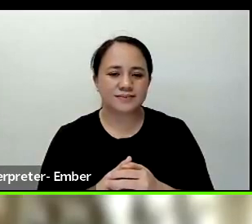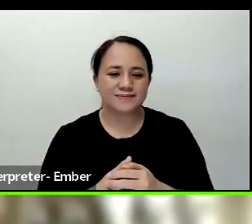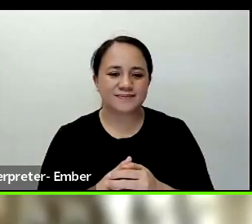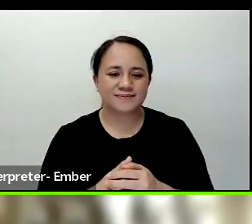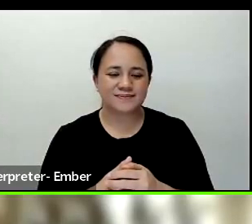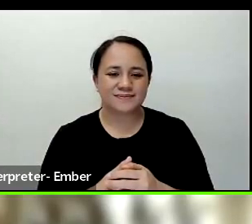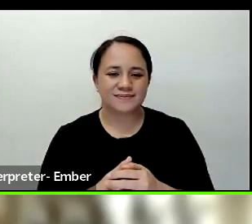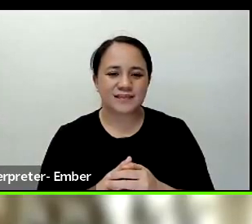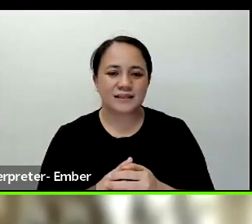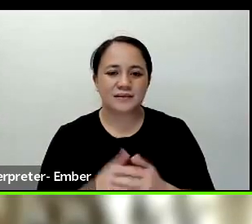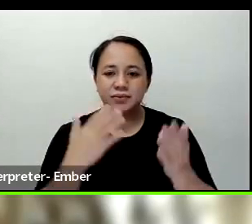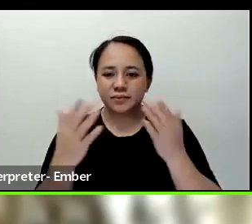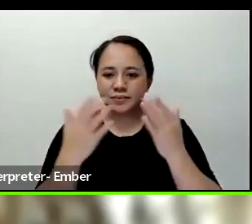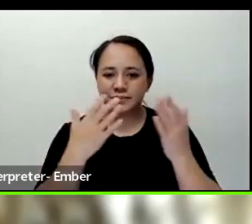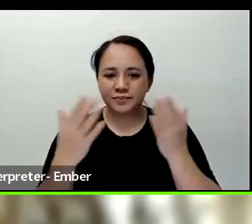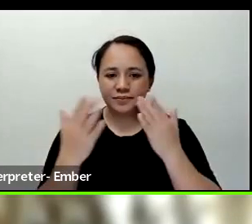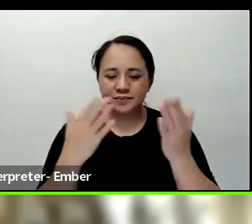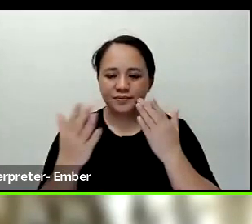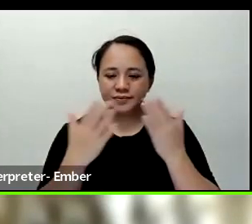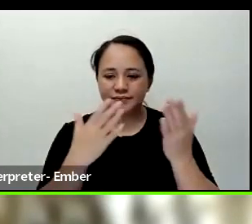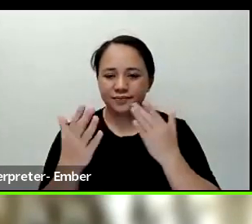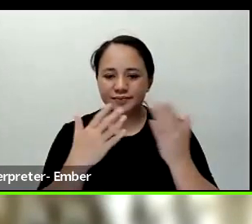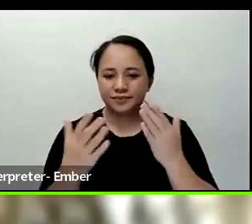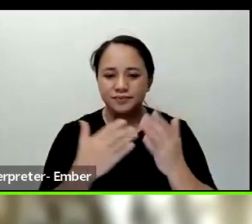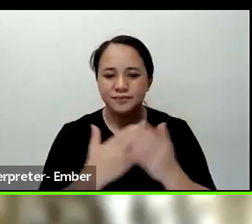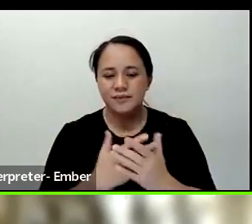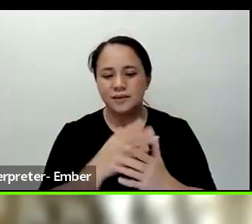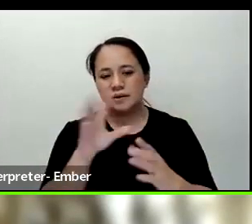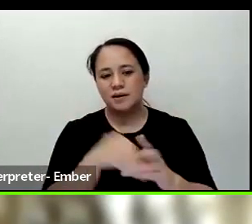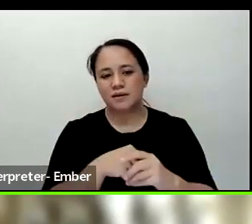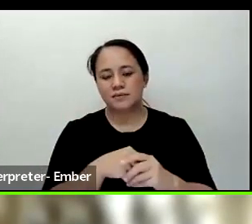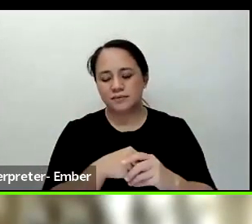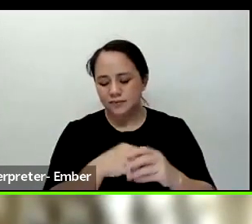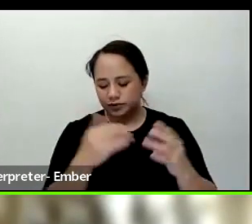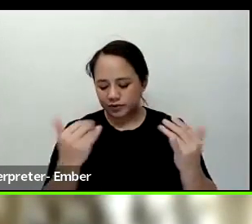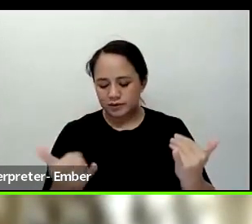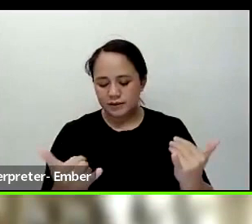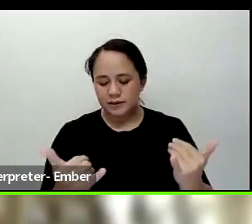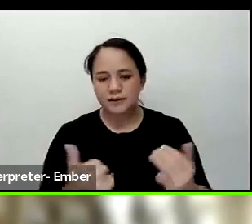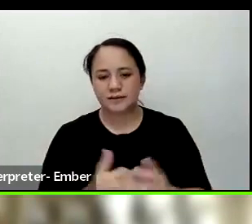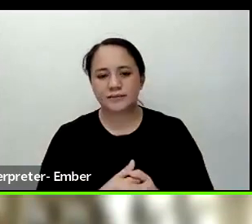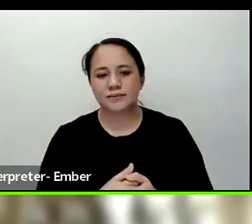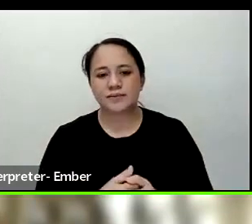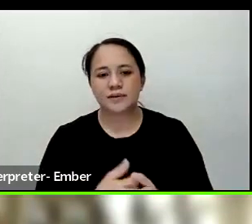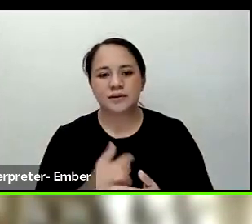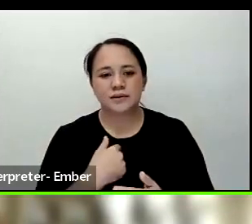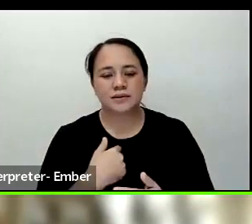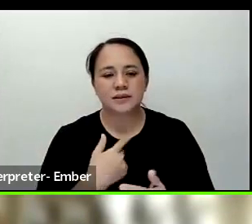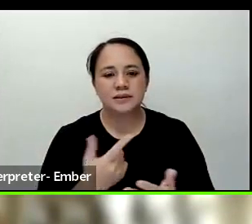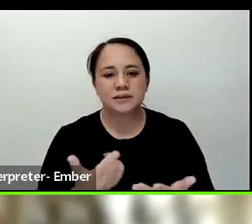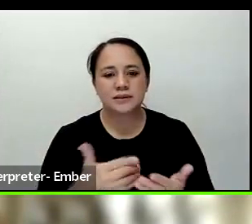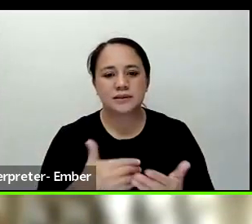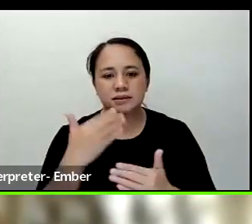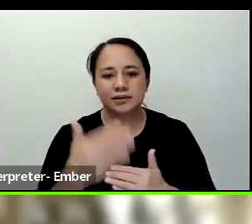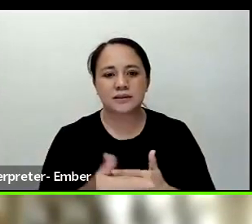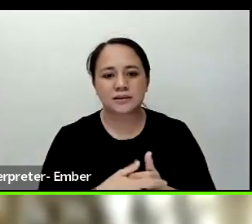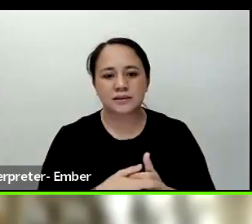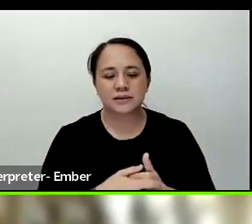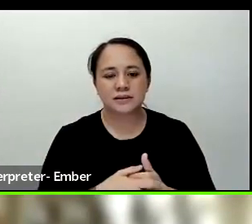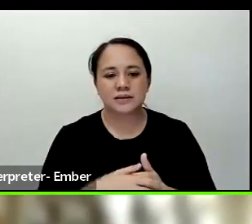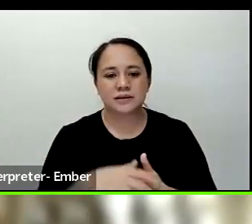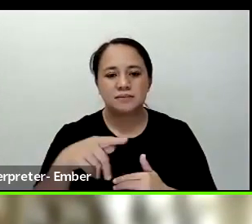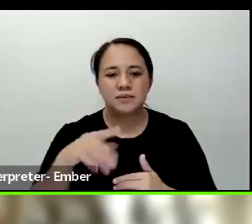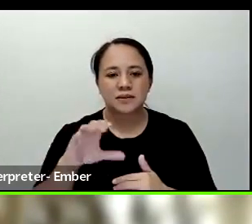So maraming salamat po sa inyong partisipasyon ngayong araw, and magkita-kita tayo sa next